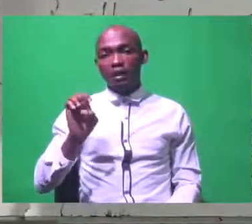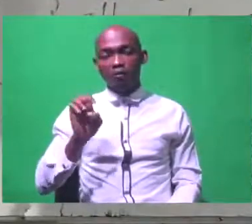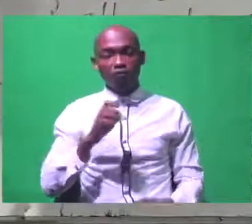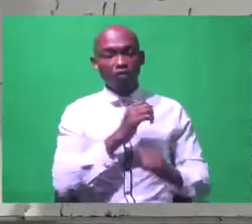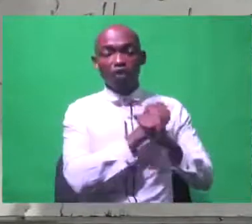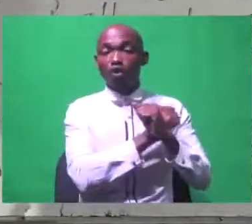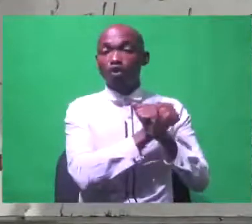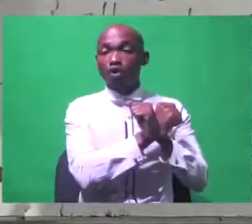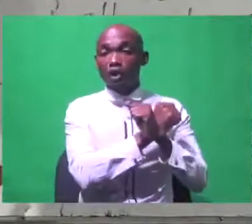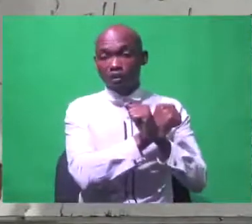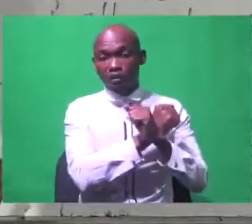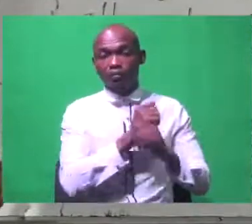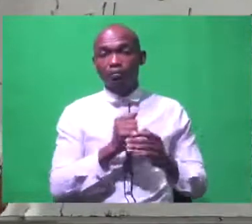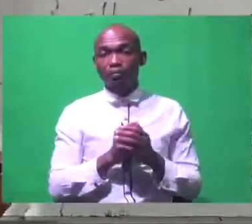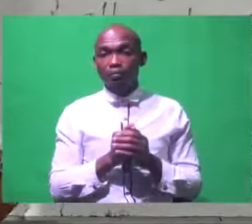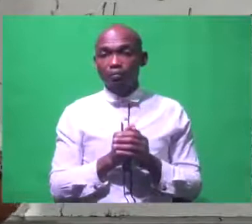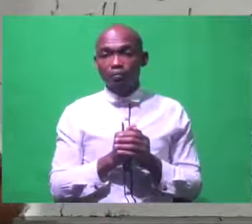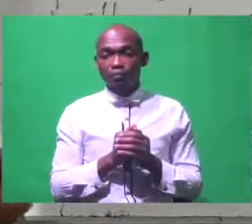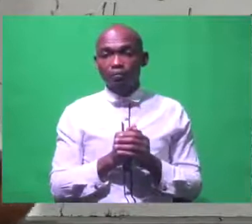Primitive communalism.